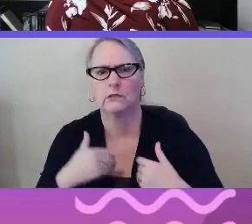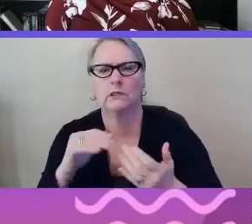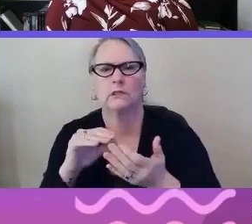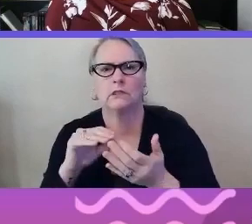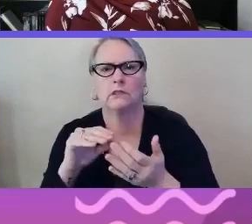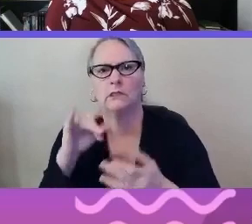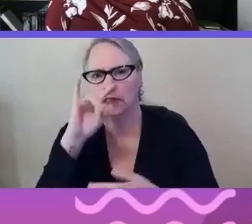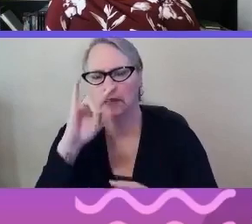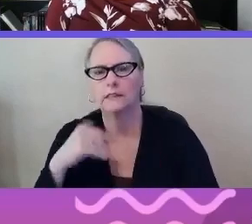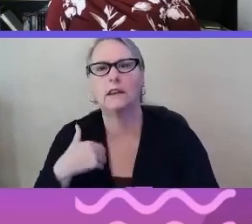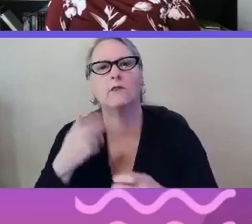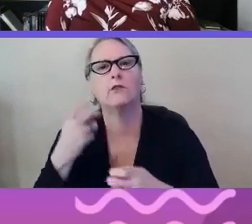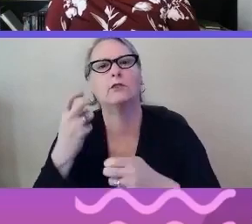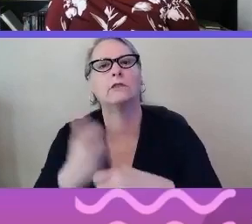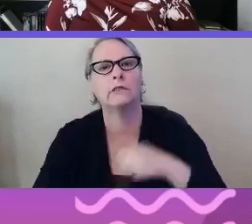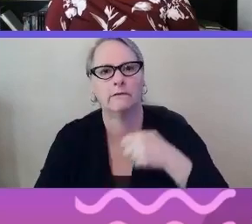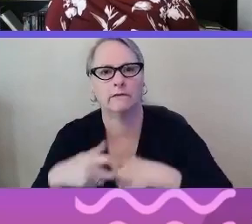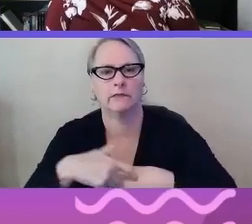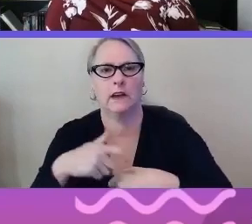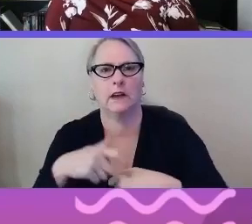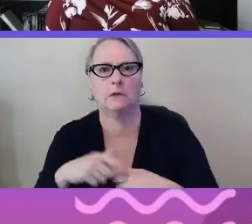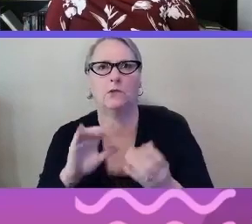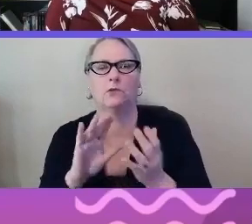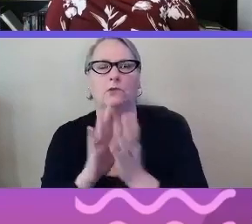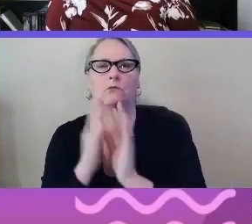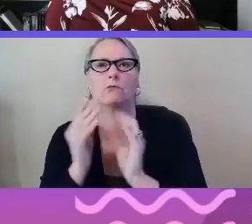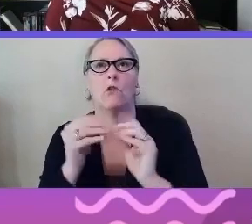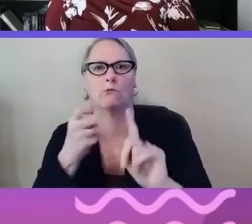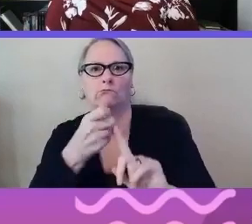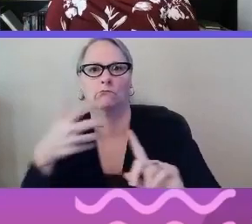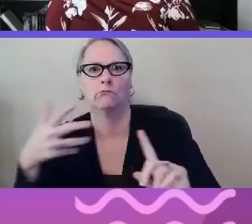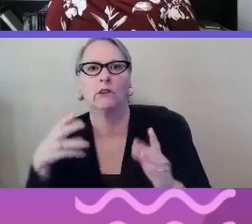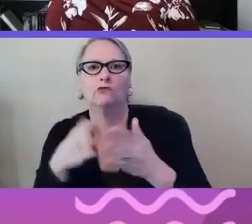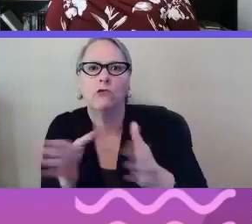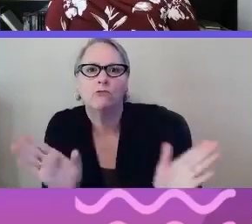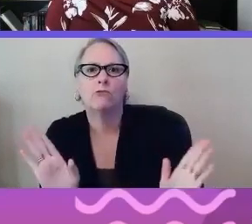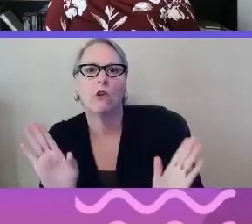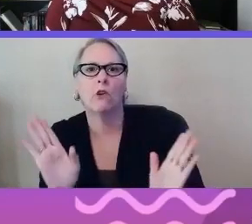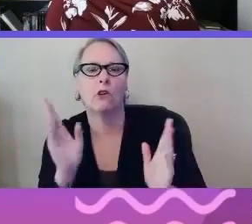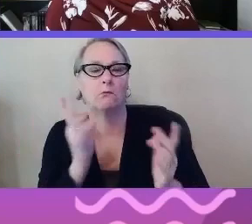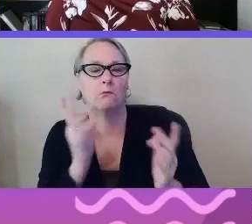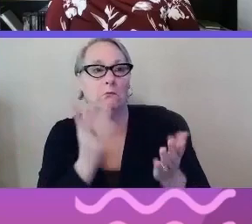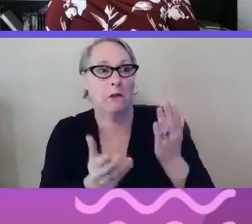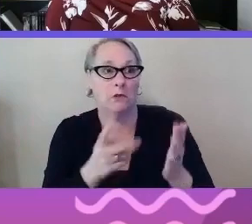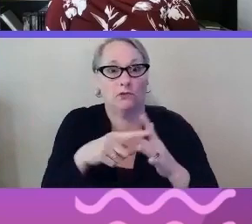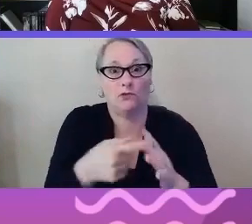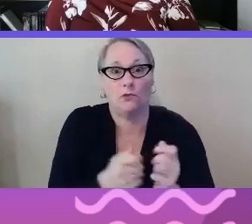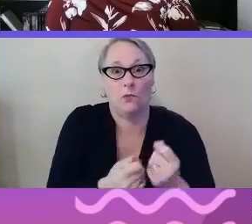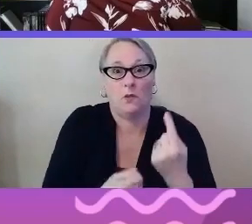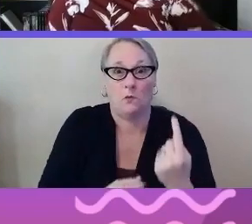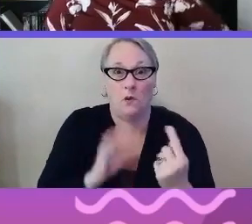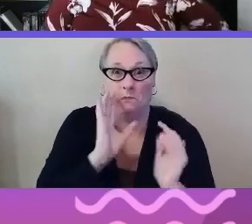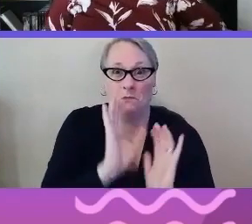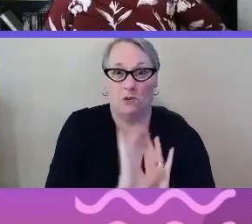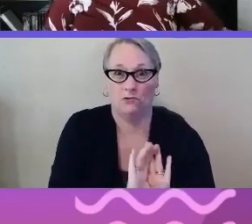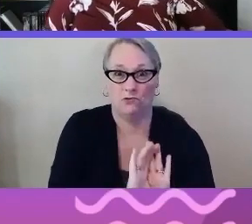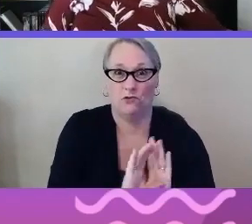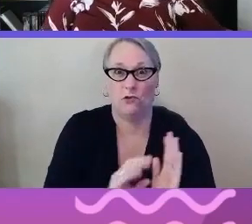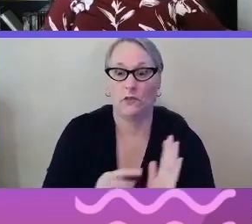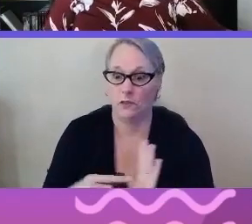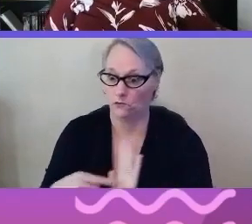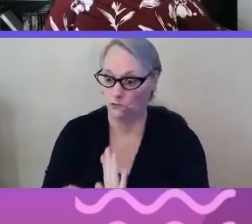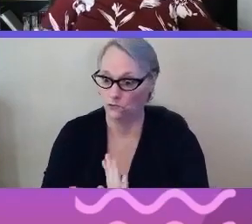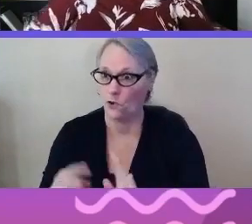with that generalization piece. So what you were talking about of, maybe you start with one picture, but then you're showing, hey, there's